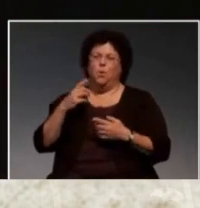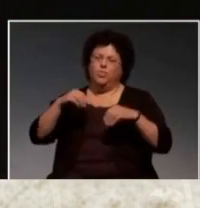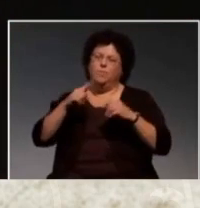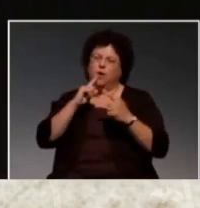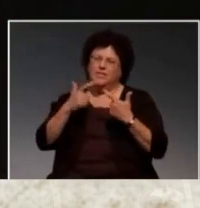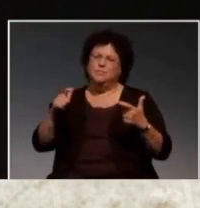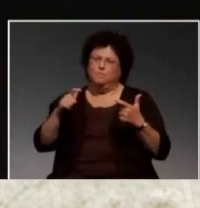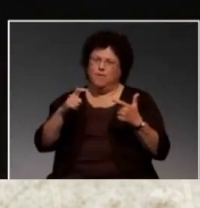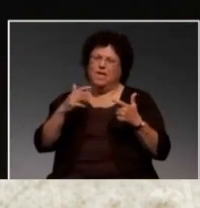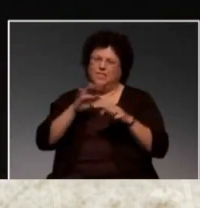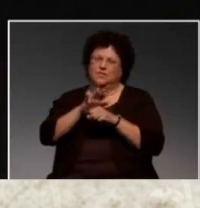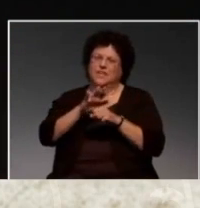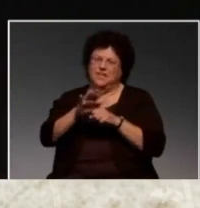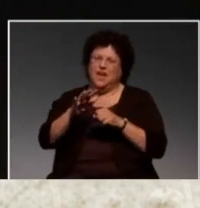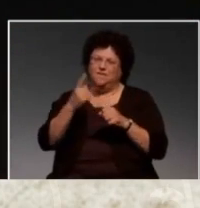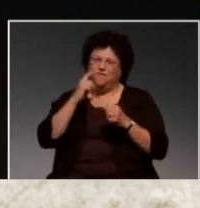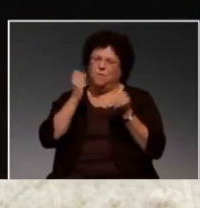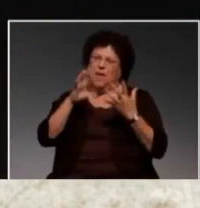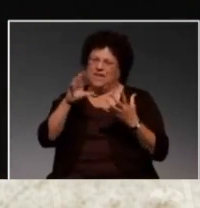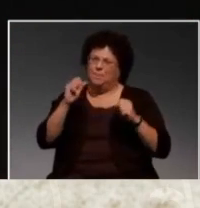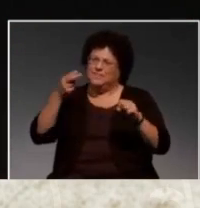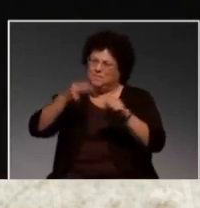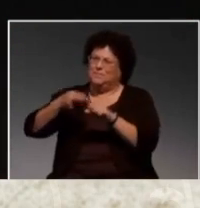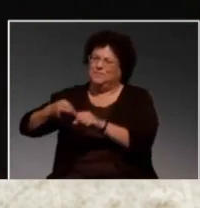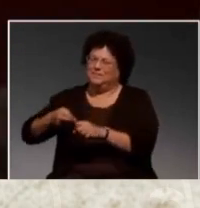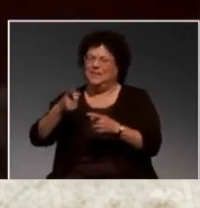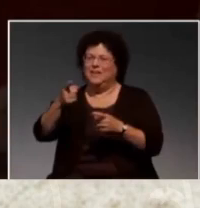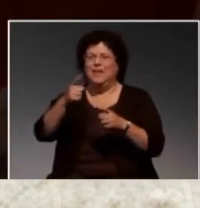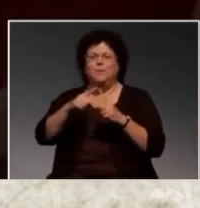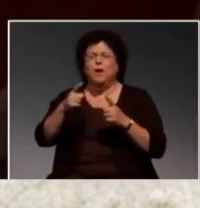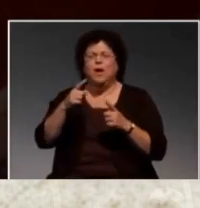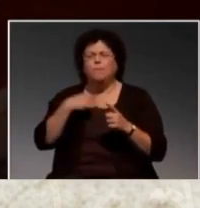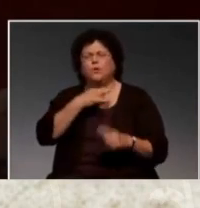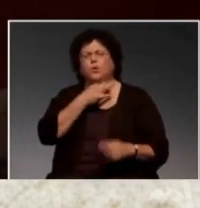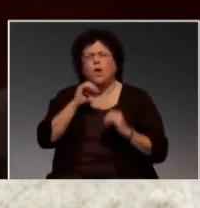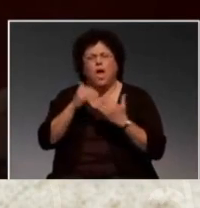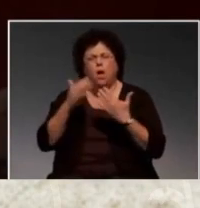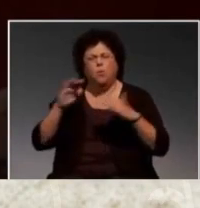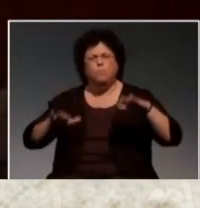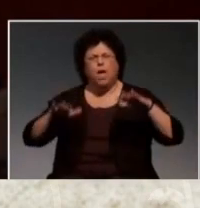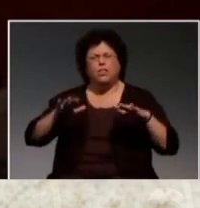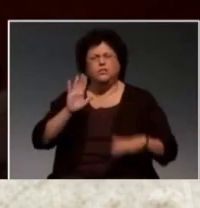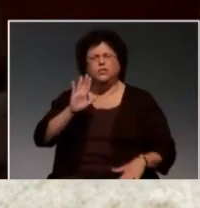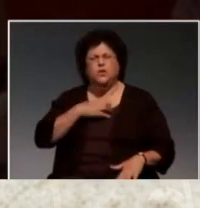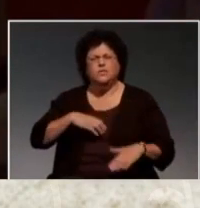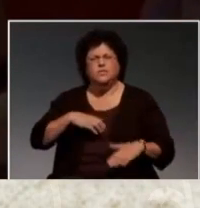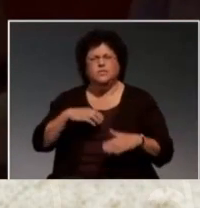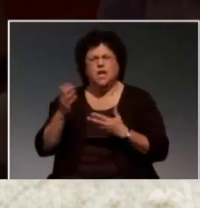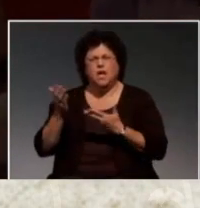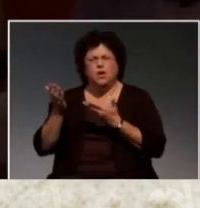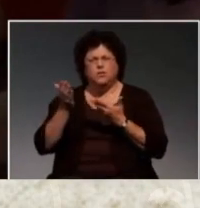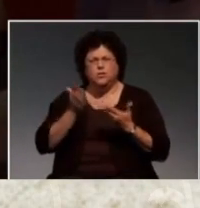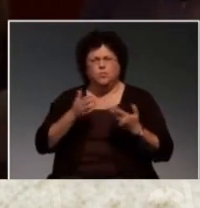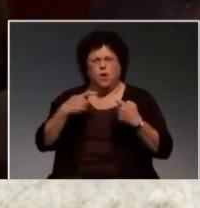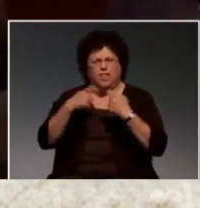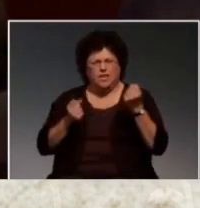future involving Tesla patents. Answering a question from a shareholder about the intersect between his duties as Tesla CEO and his